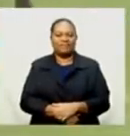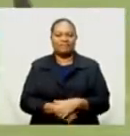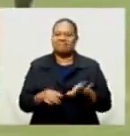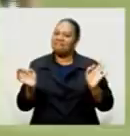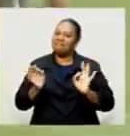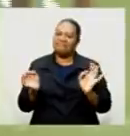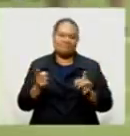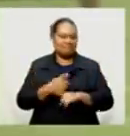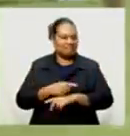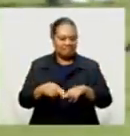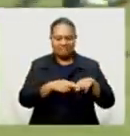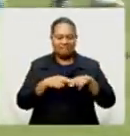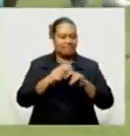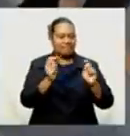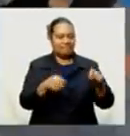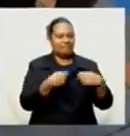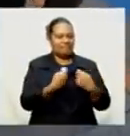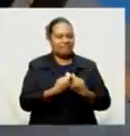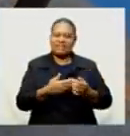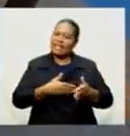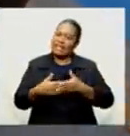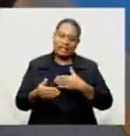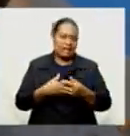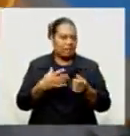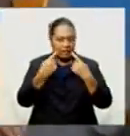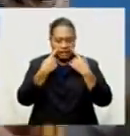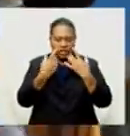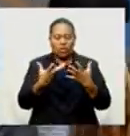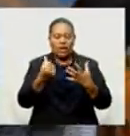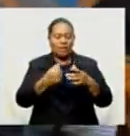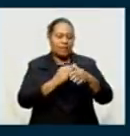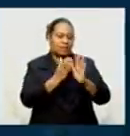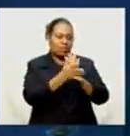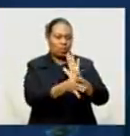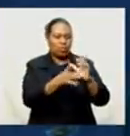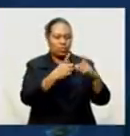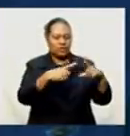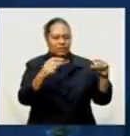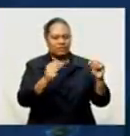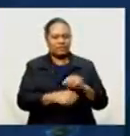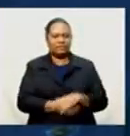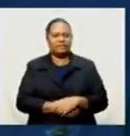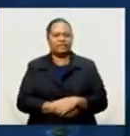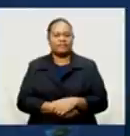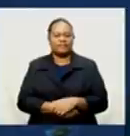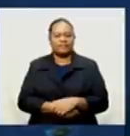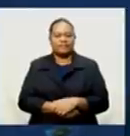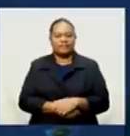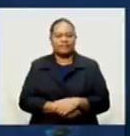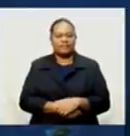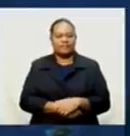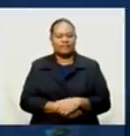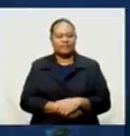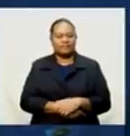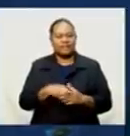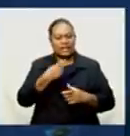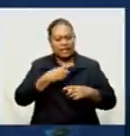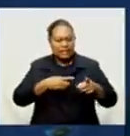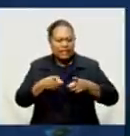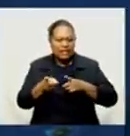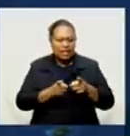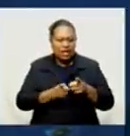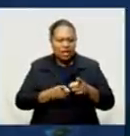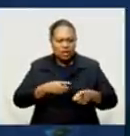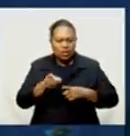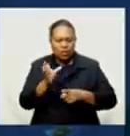changed for Team Fiji despite what is transpiring in Japan. We are guided by the directives of the